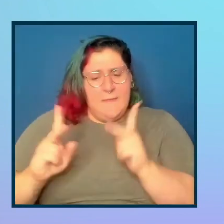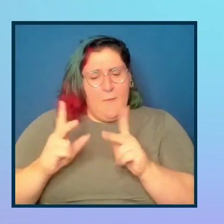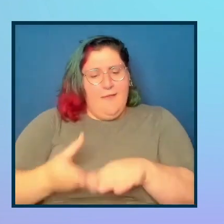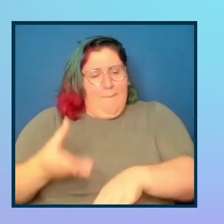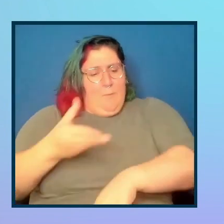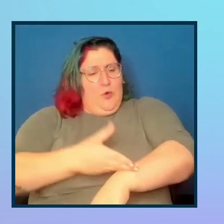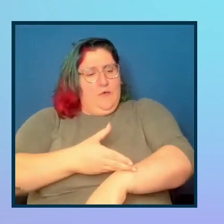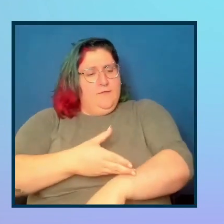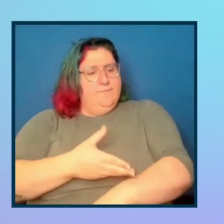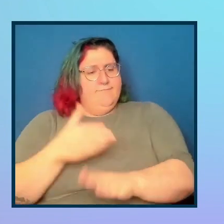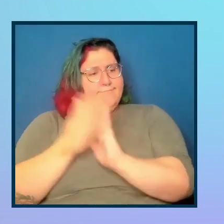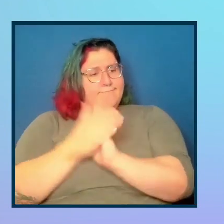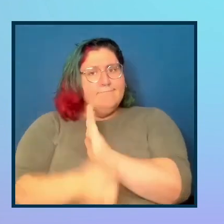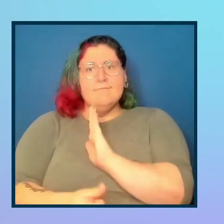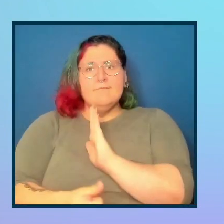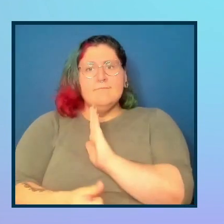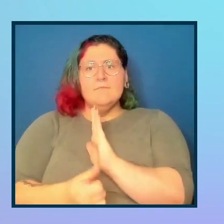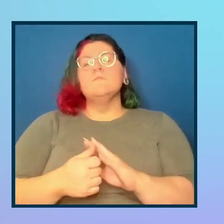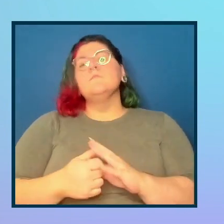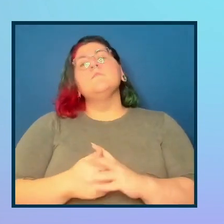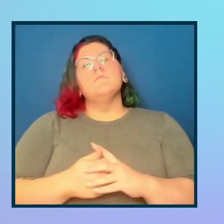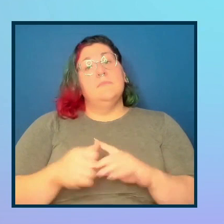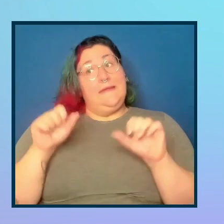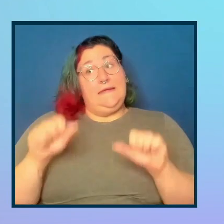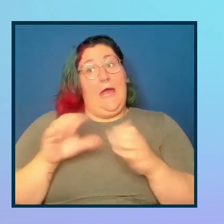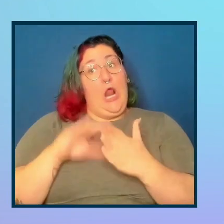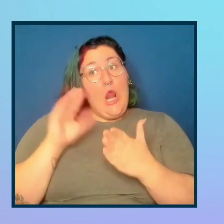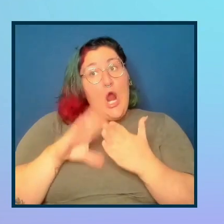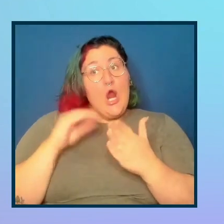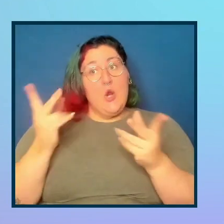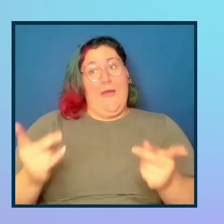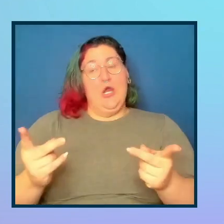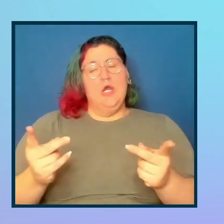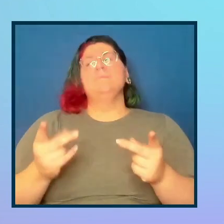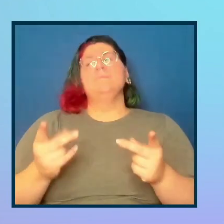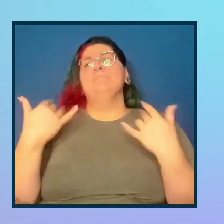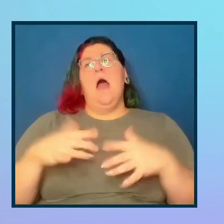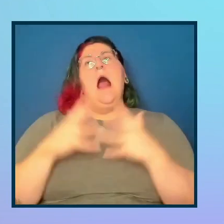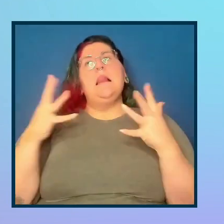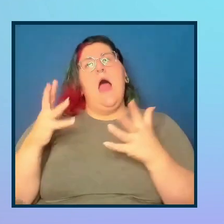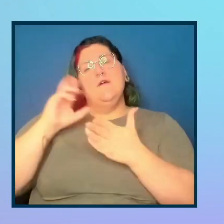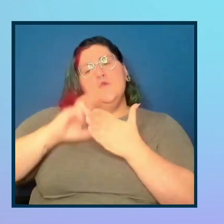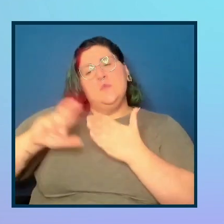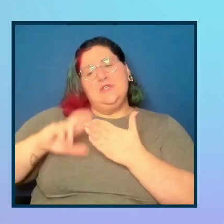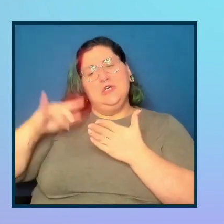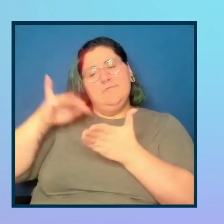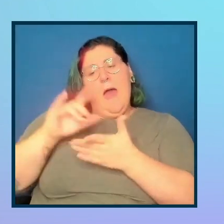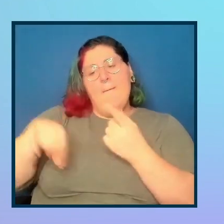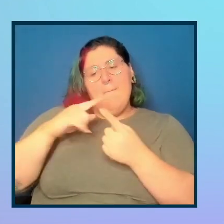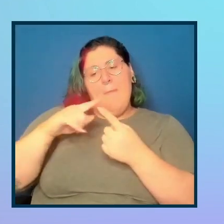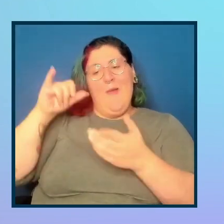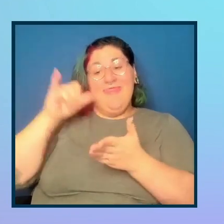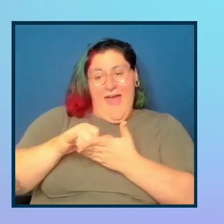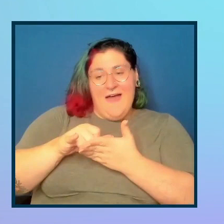job, perform better. They can do much quicker. There's a lot of research being done about that. So